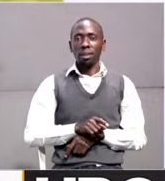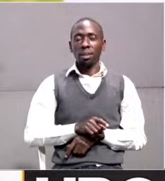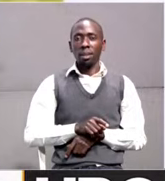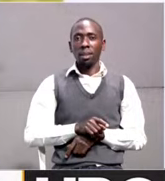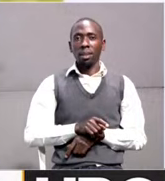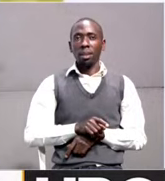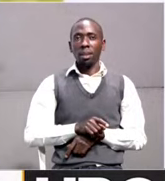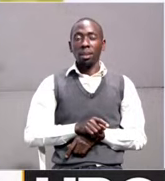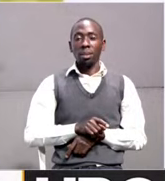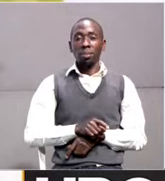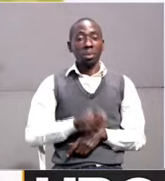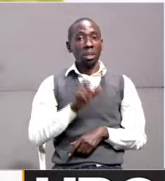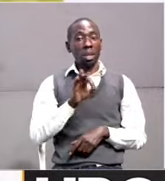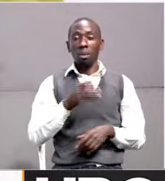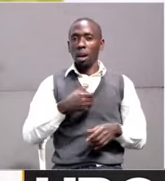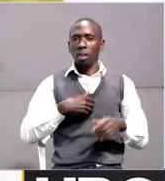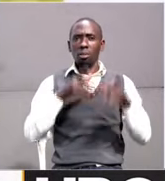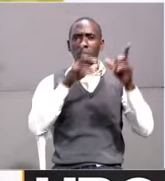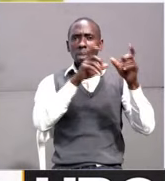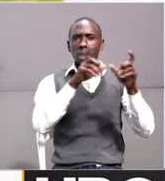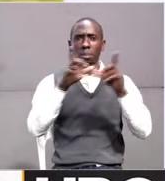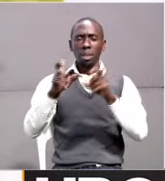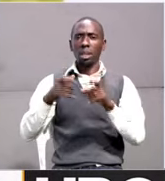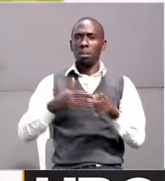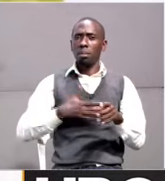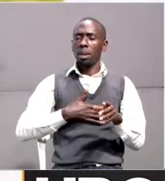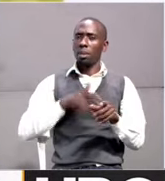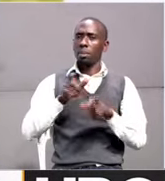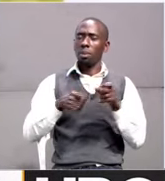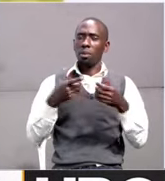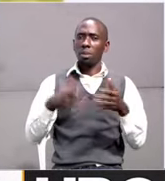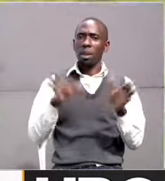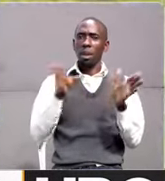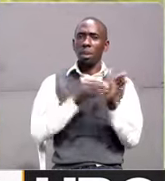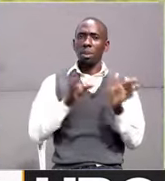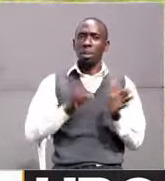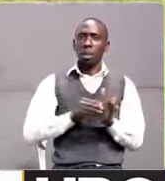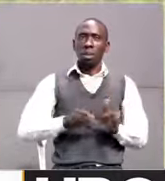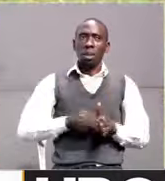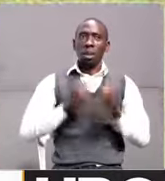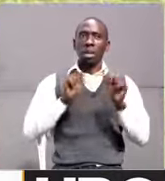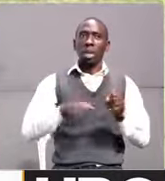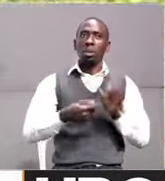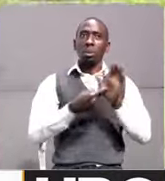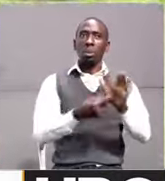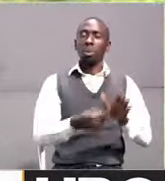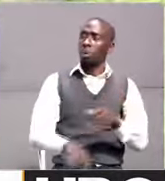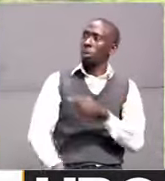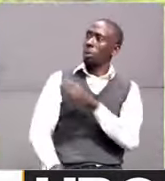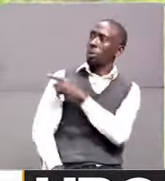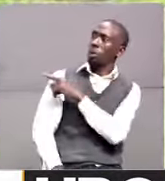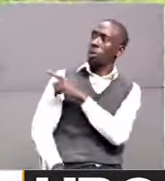And if there are some pictures which my group have captured, they can show you what I have been.